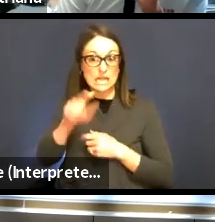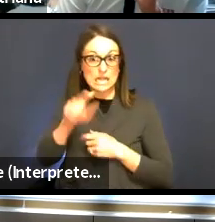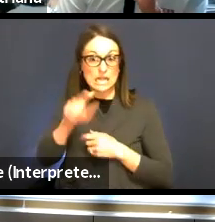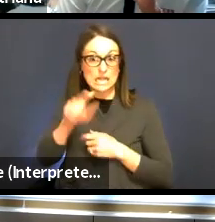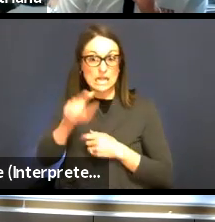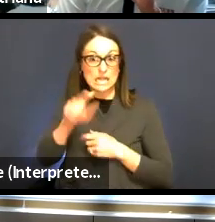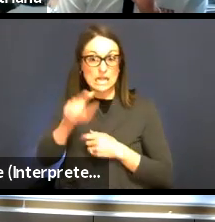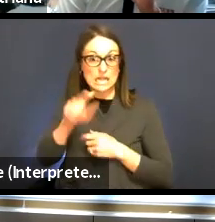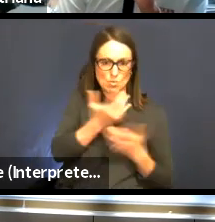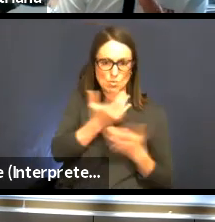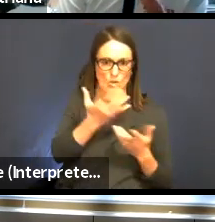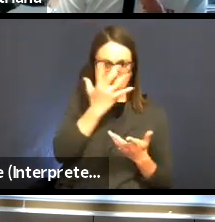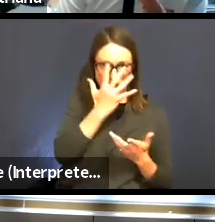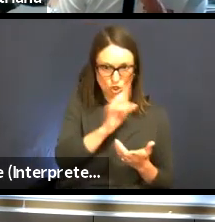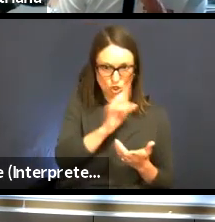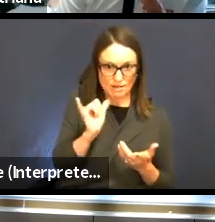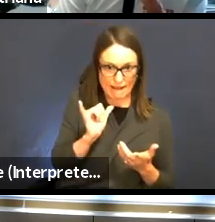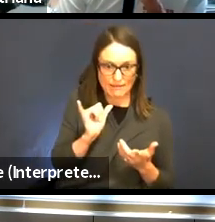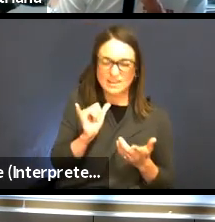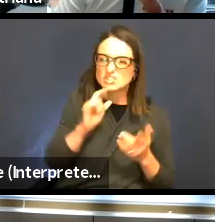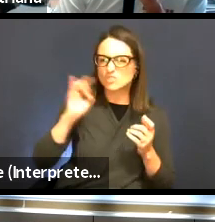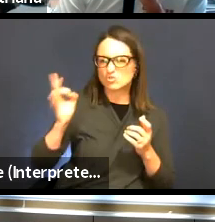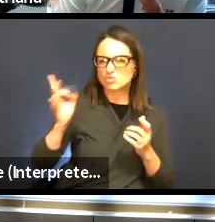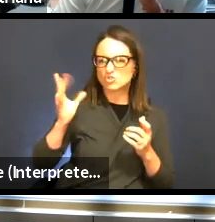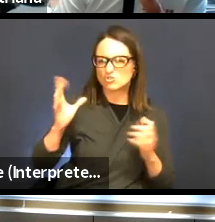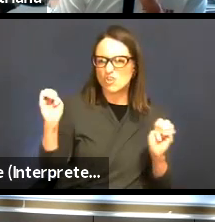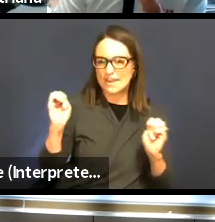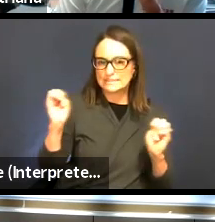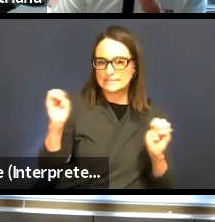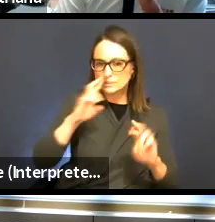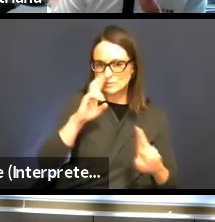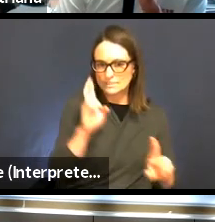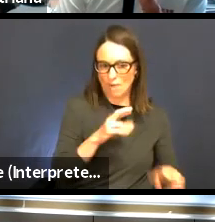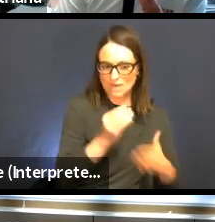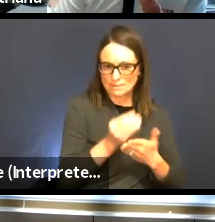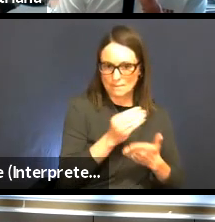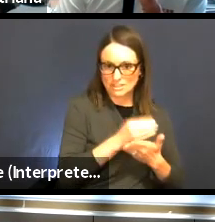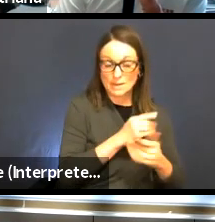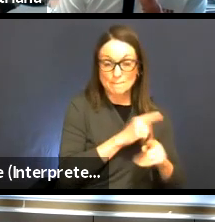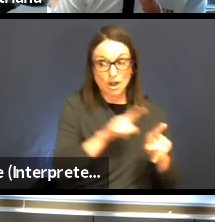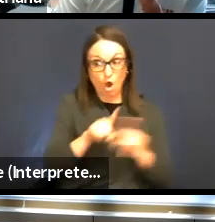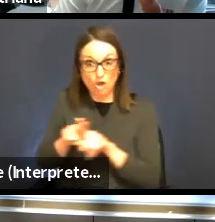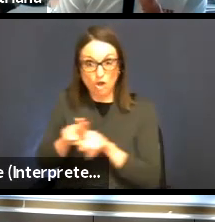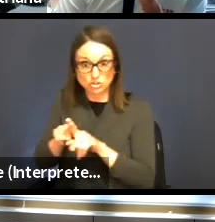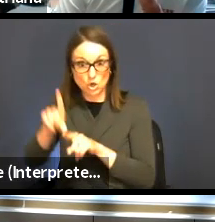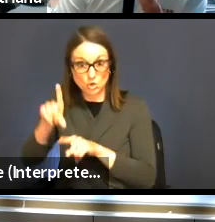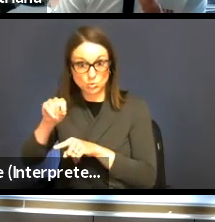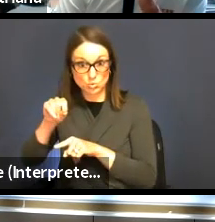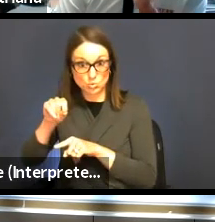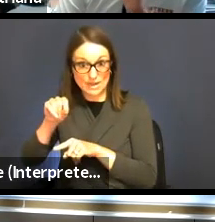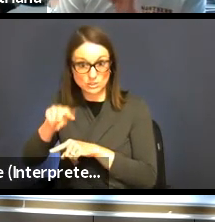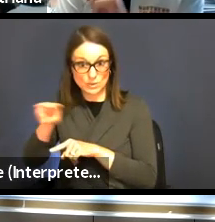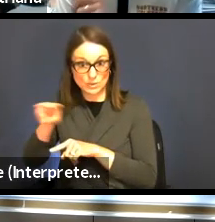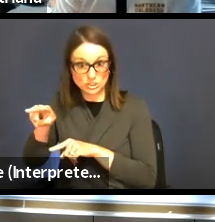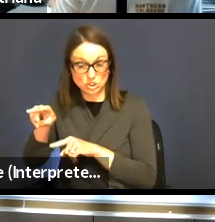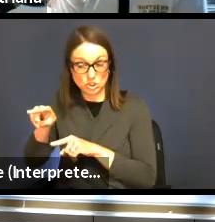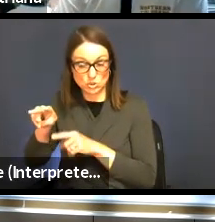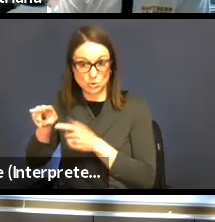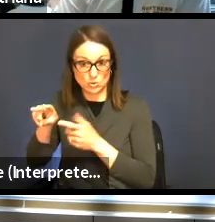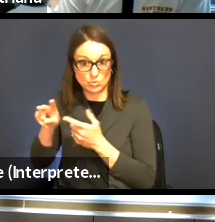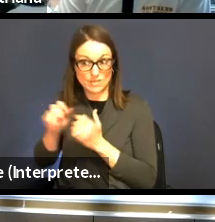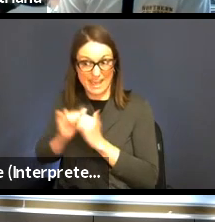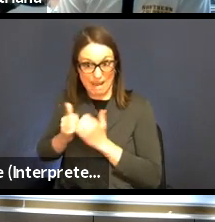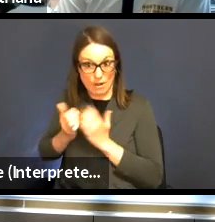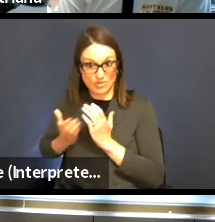a kind of crisis response budget, but also kind of 2022, given sort of how things are developing and beyond, because we